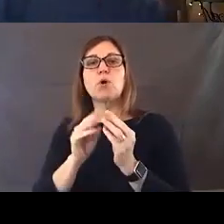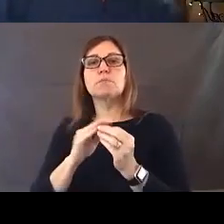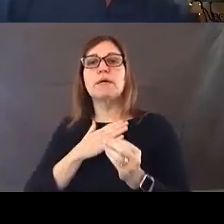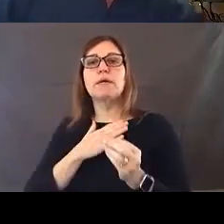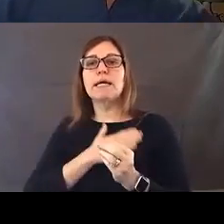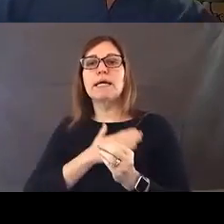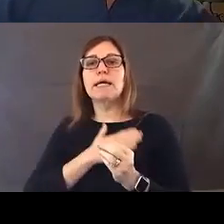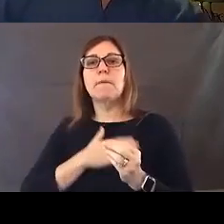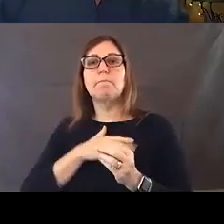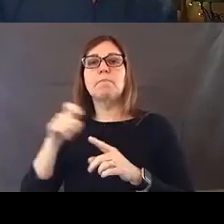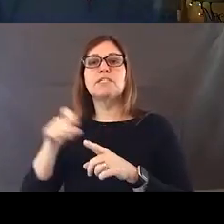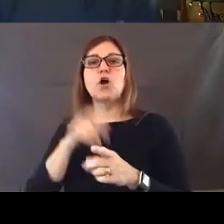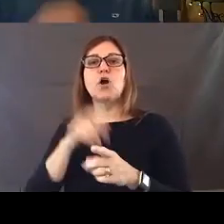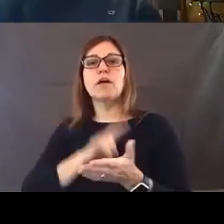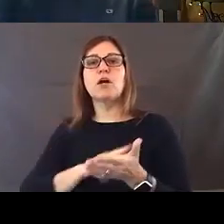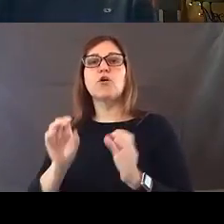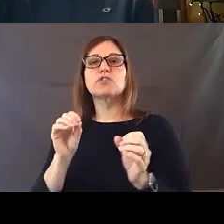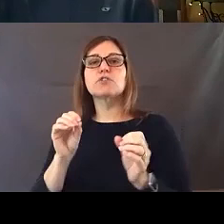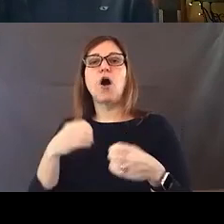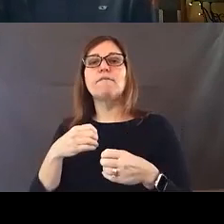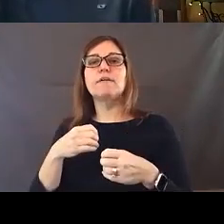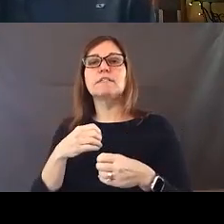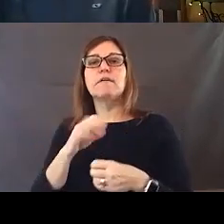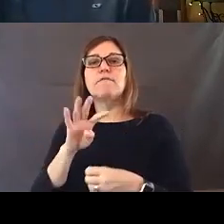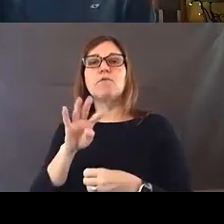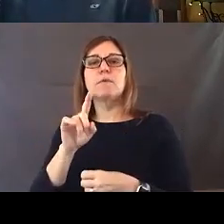call the clerk's office at